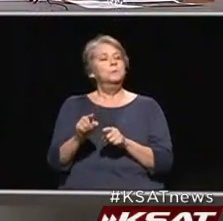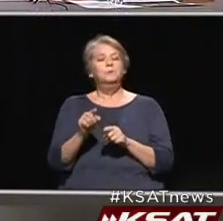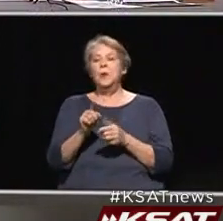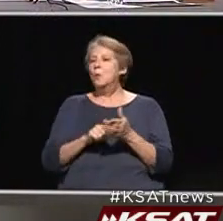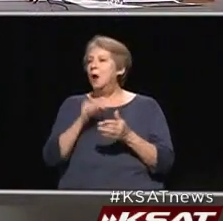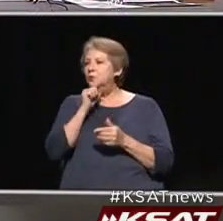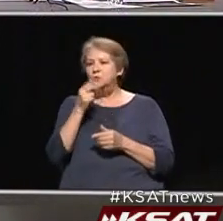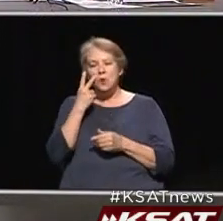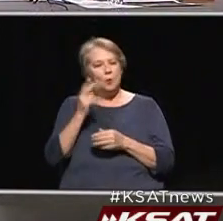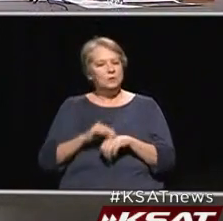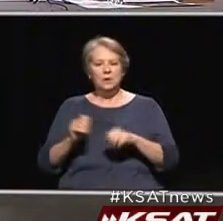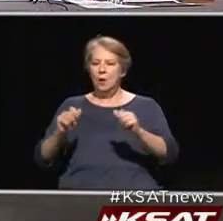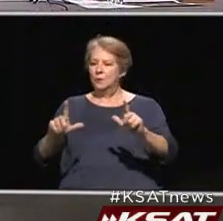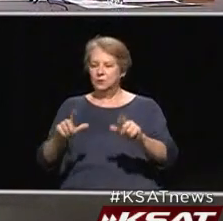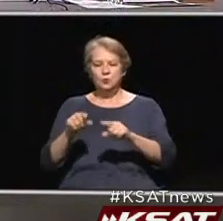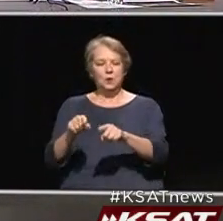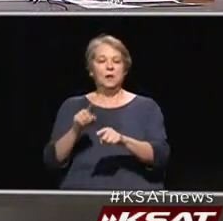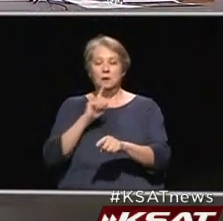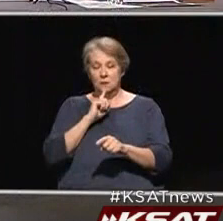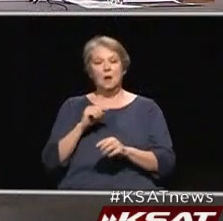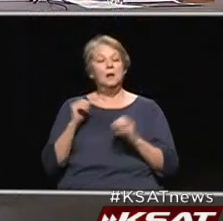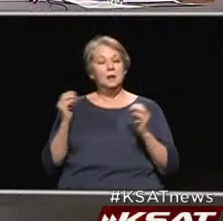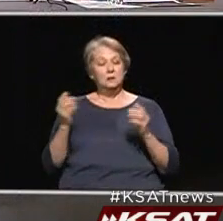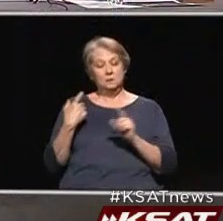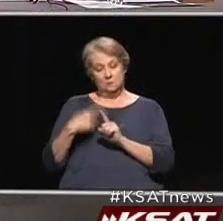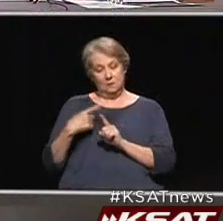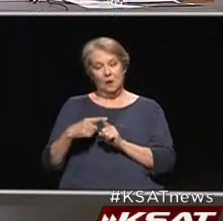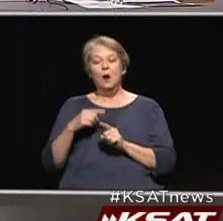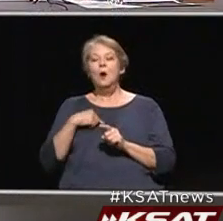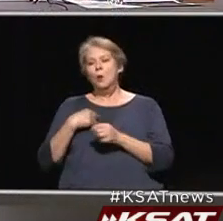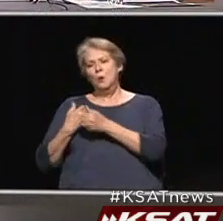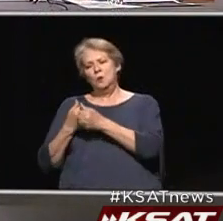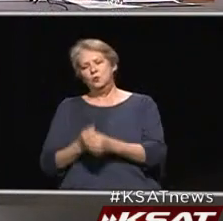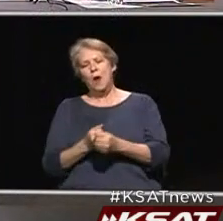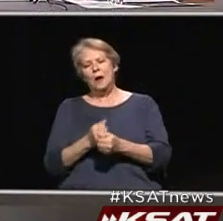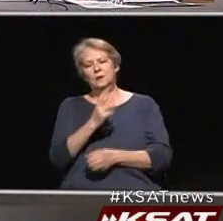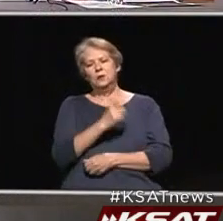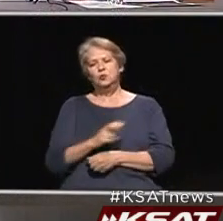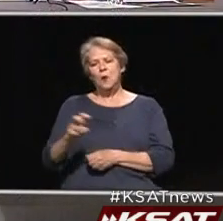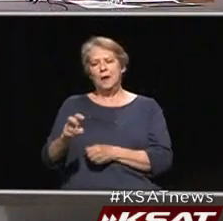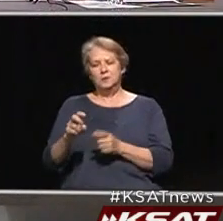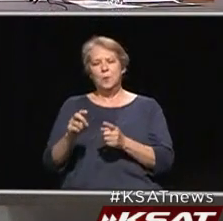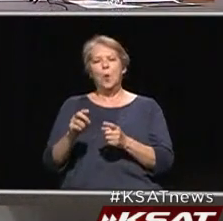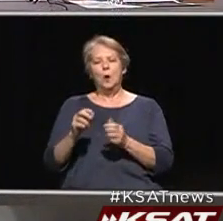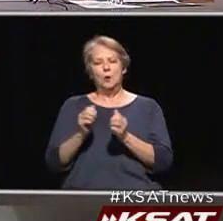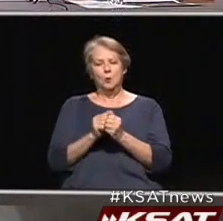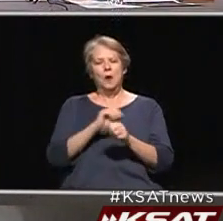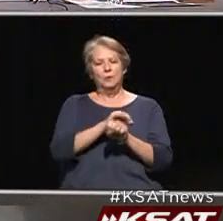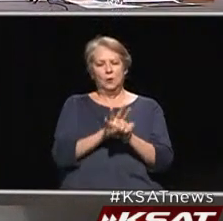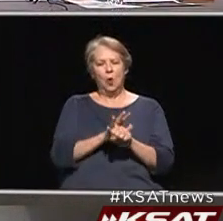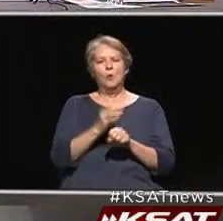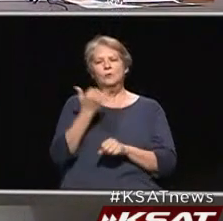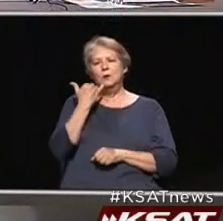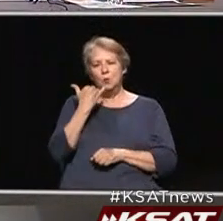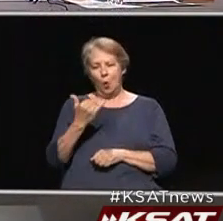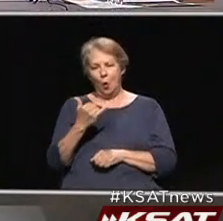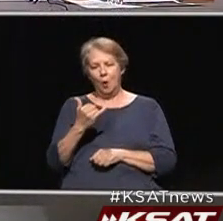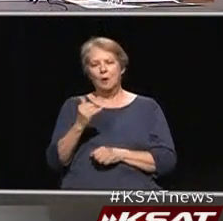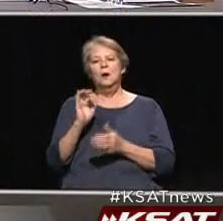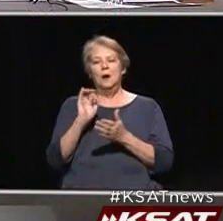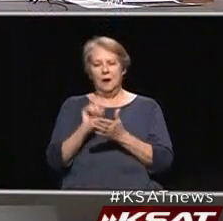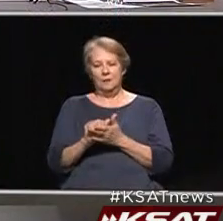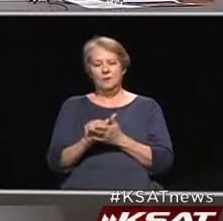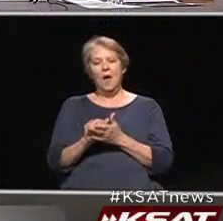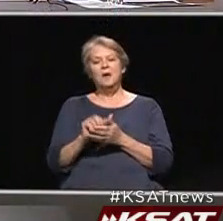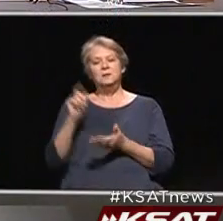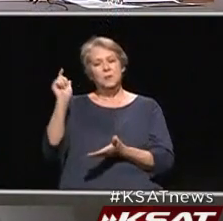on the screen, though, that is an encouraging sign, is we do track the transports related to COVID-19 calls, and that has been